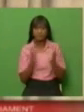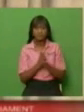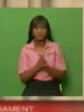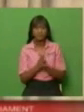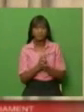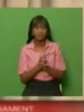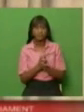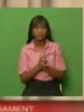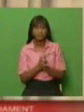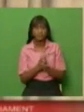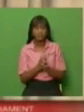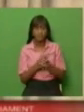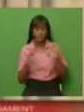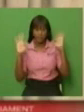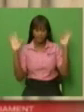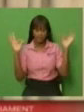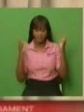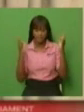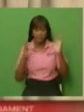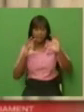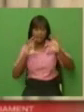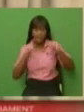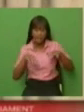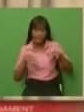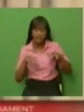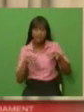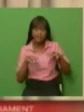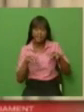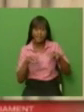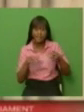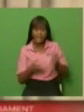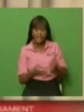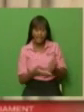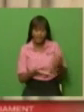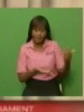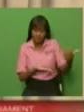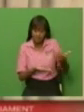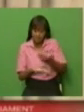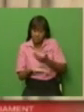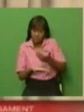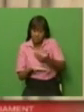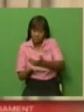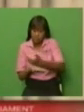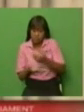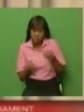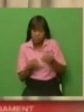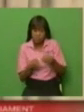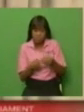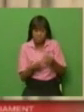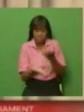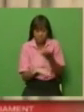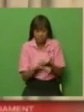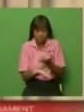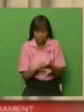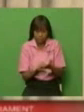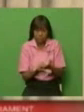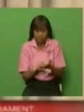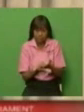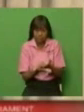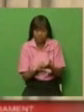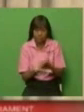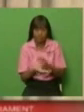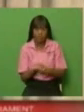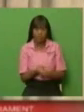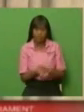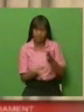something that can create and contribute tremendous economic value to our economy. And Trinidad and Tobago, as we know